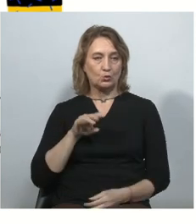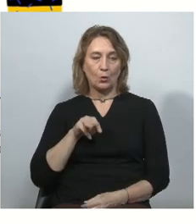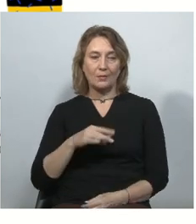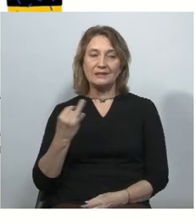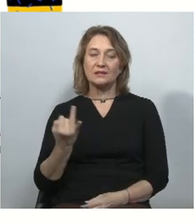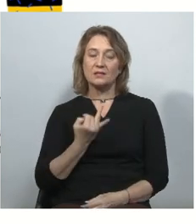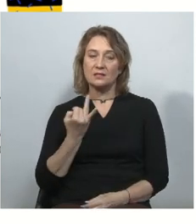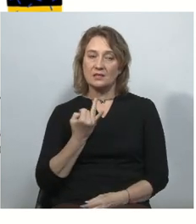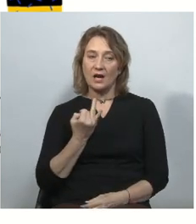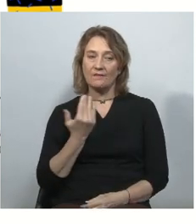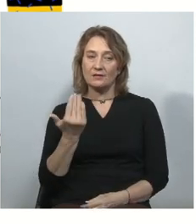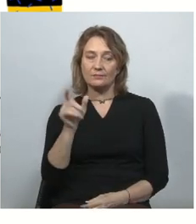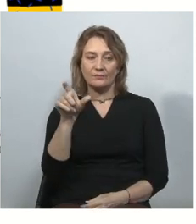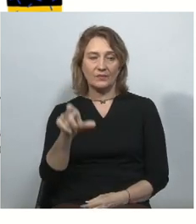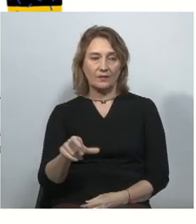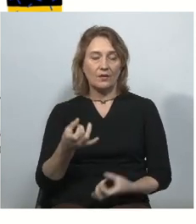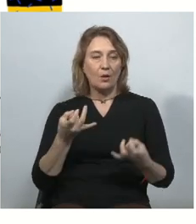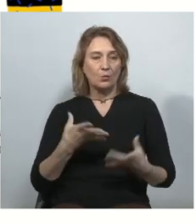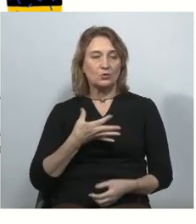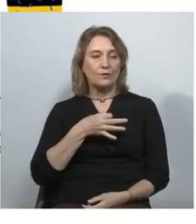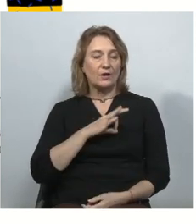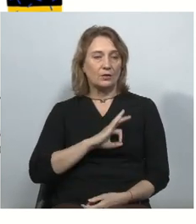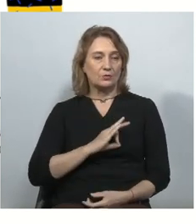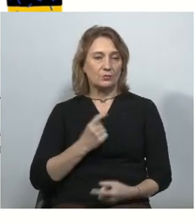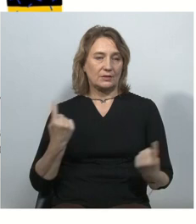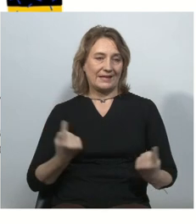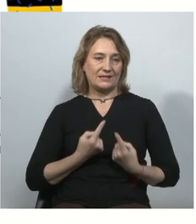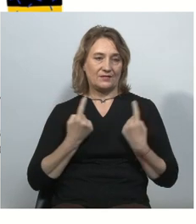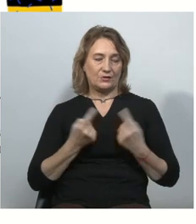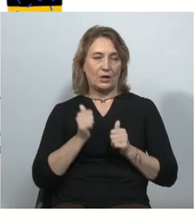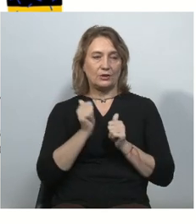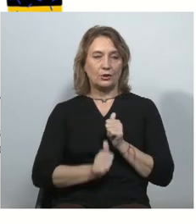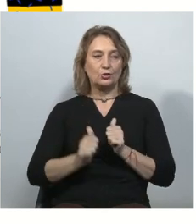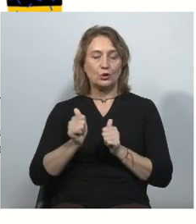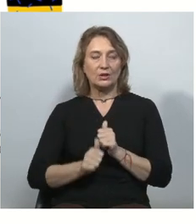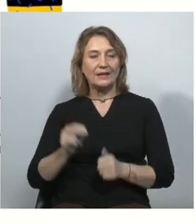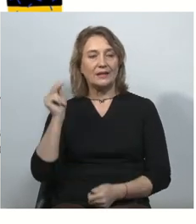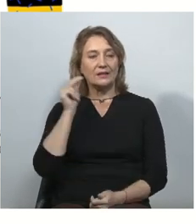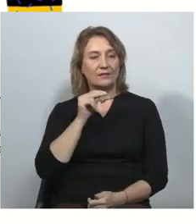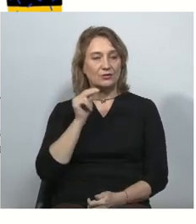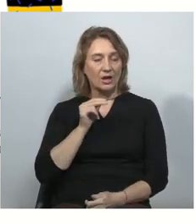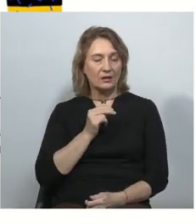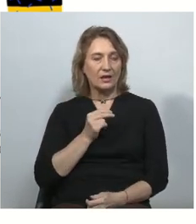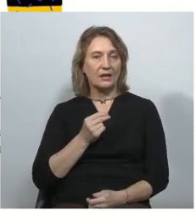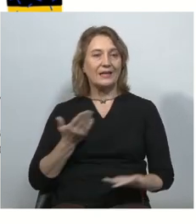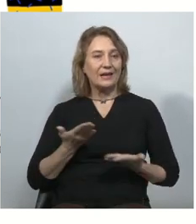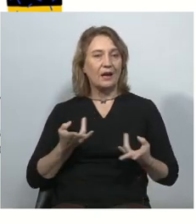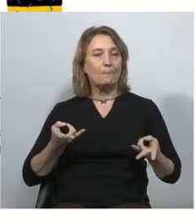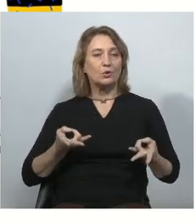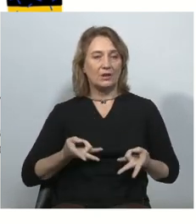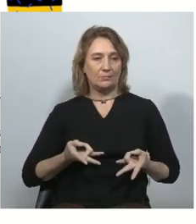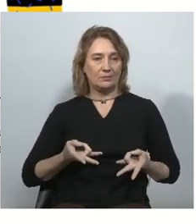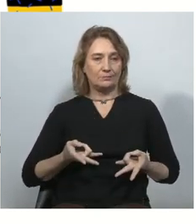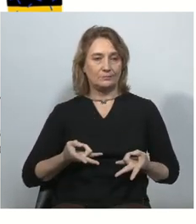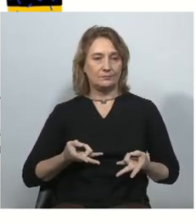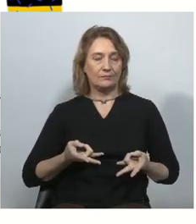materials. We hope it will encourage people to use it as an everyday